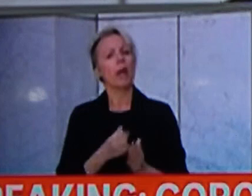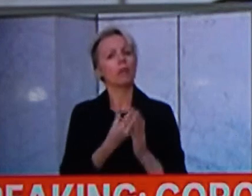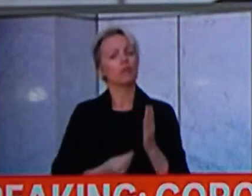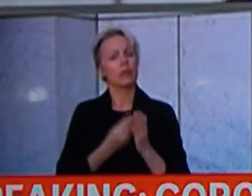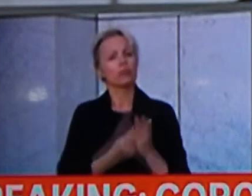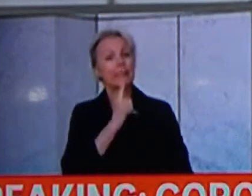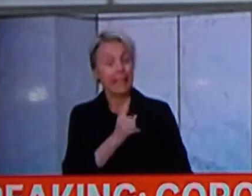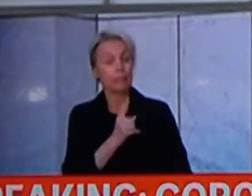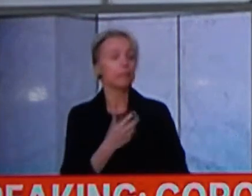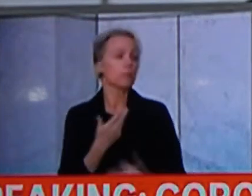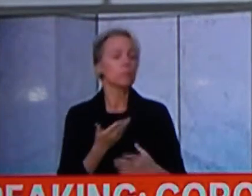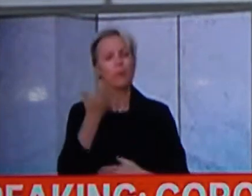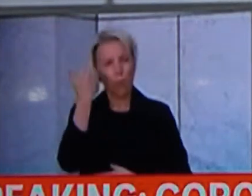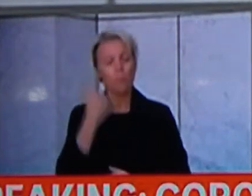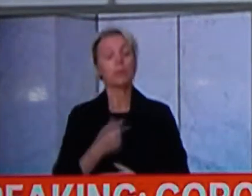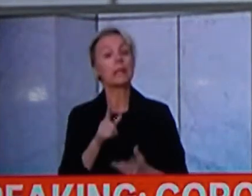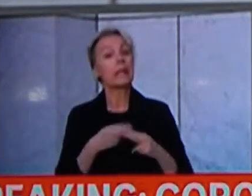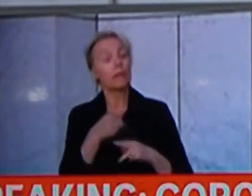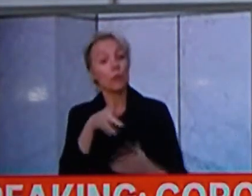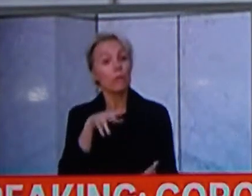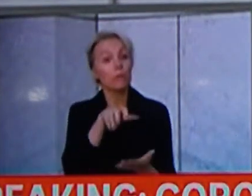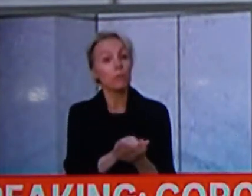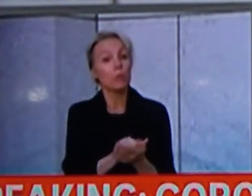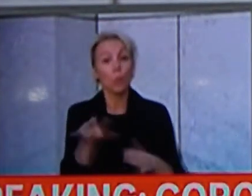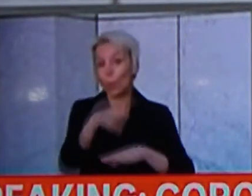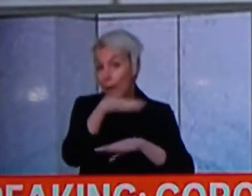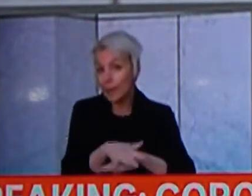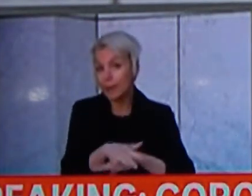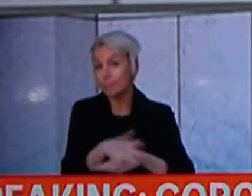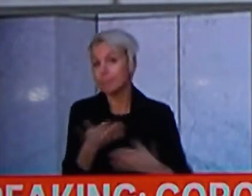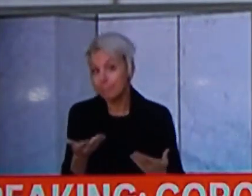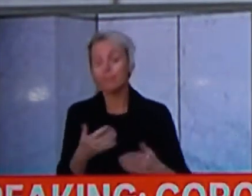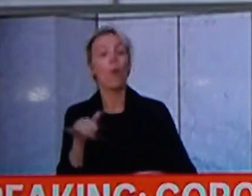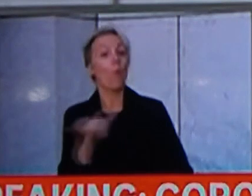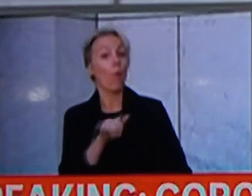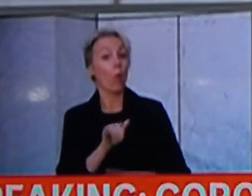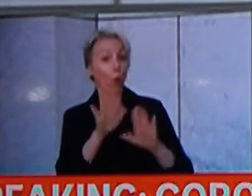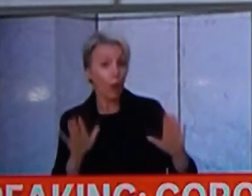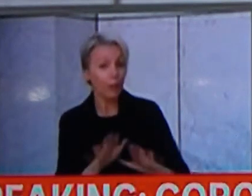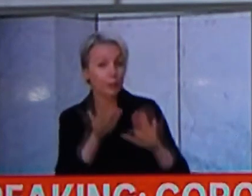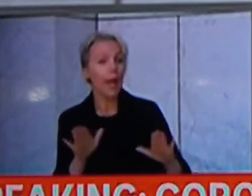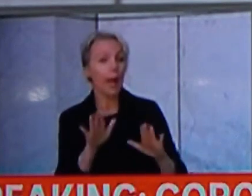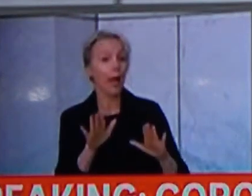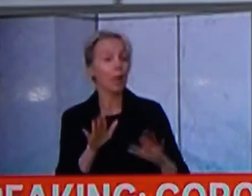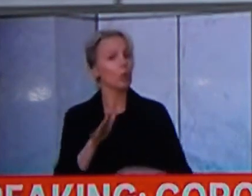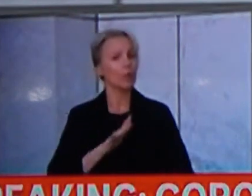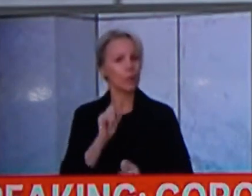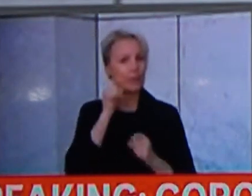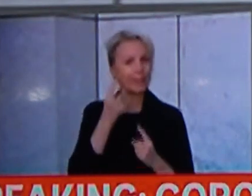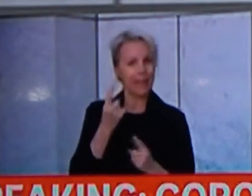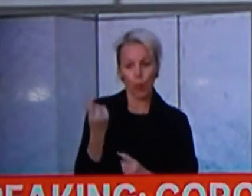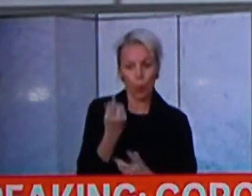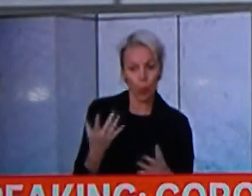you've booked a wedding or if you've booked a trip, understand the person you've booked it with, they're going through a hard time